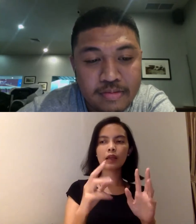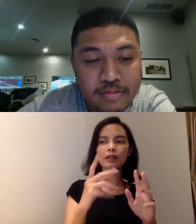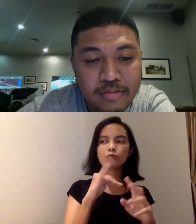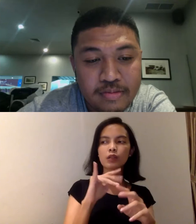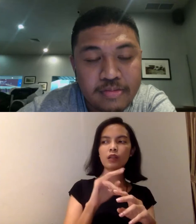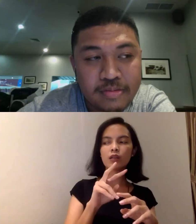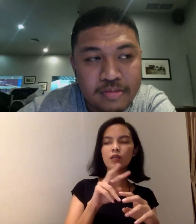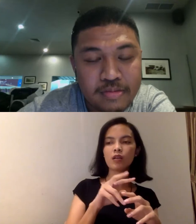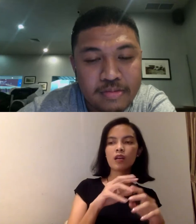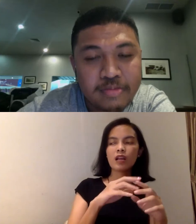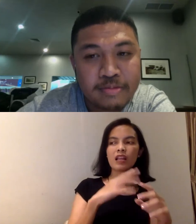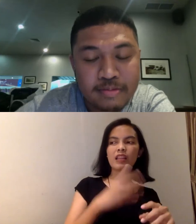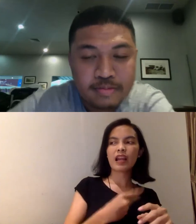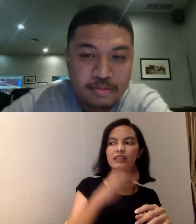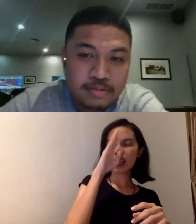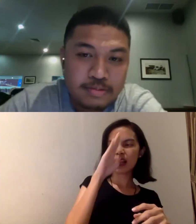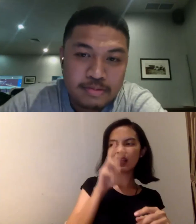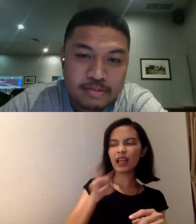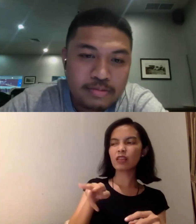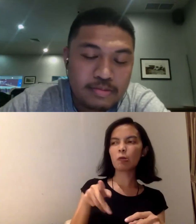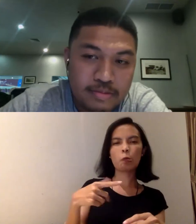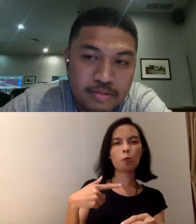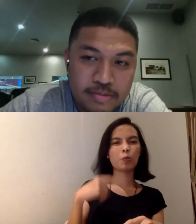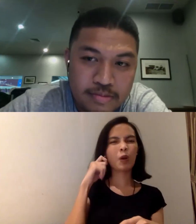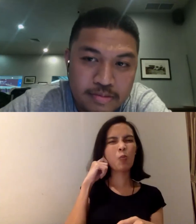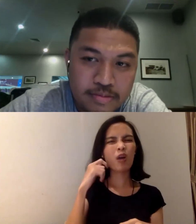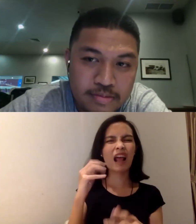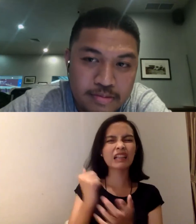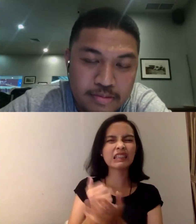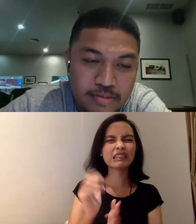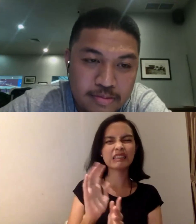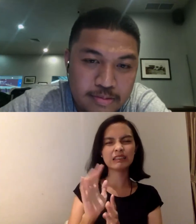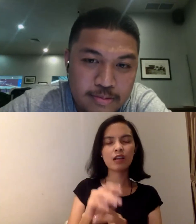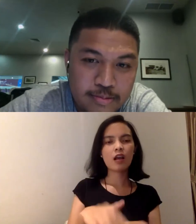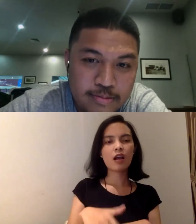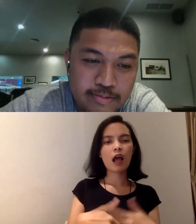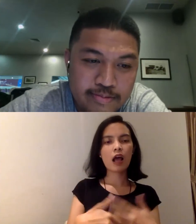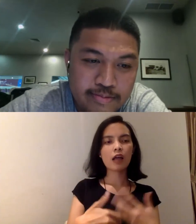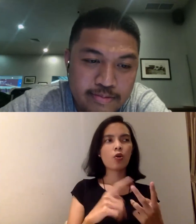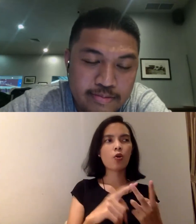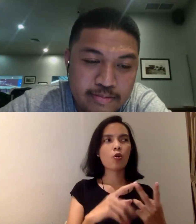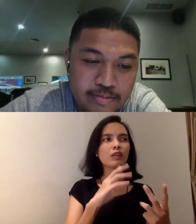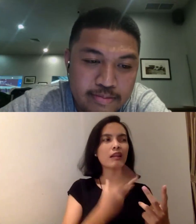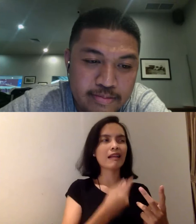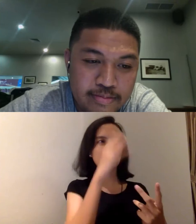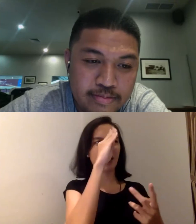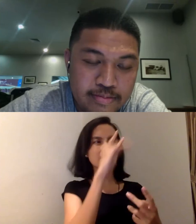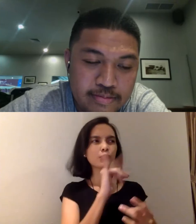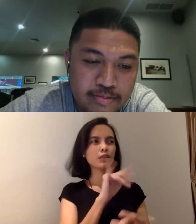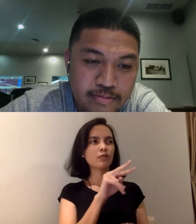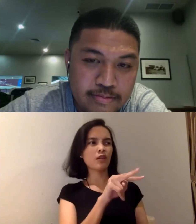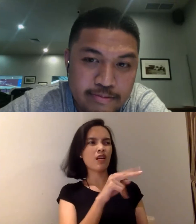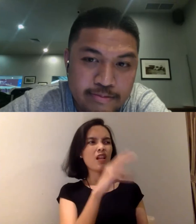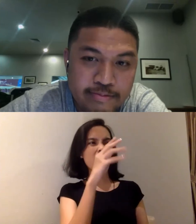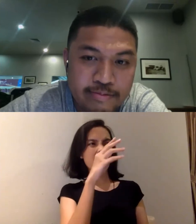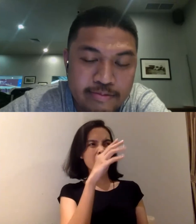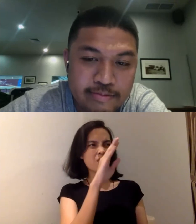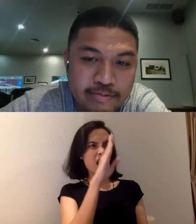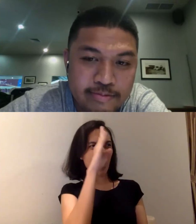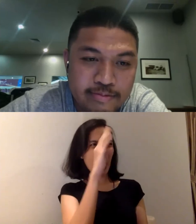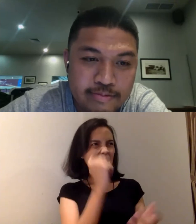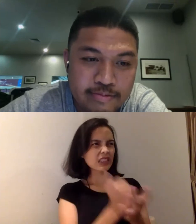any other trans women that doesn't think that trans men are men enough because they don't have penis, for example. I think